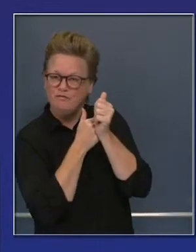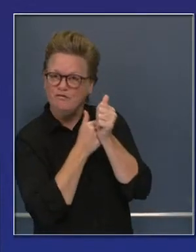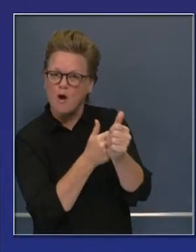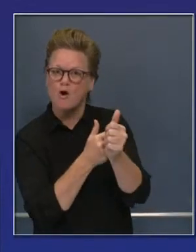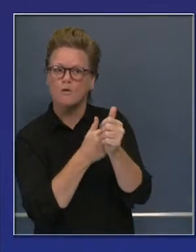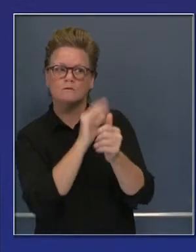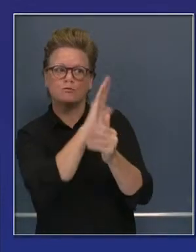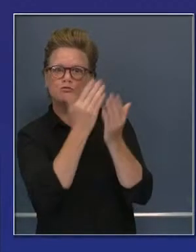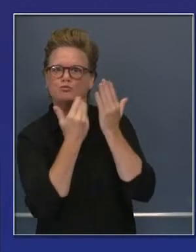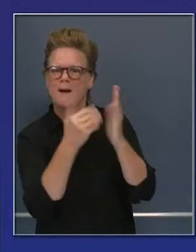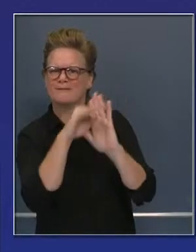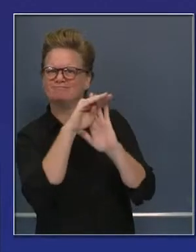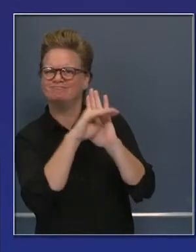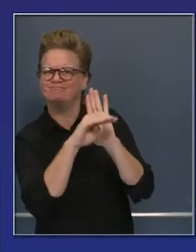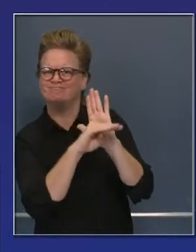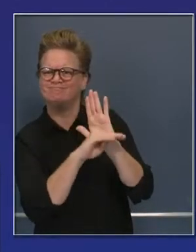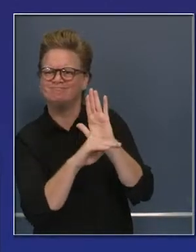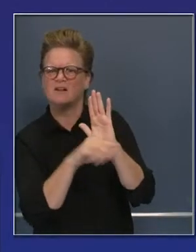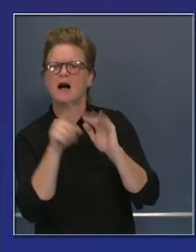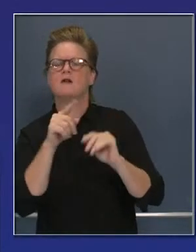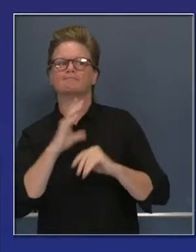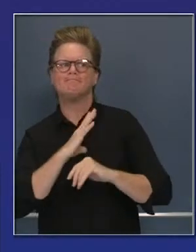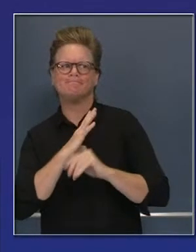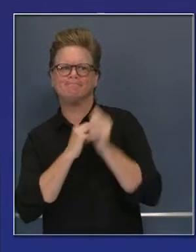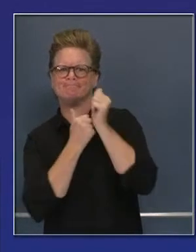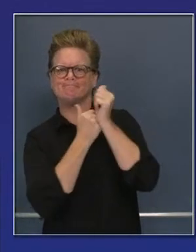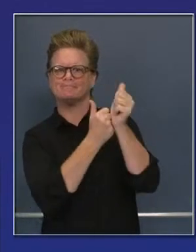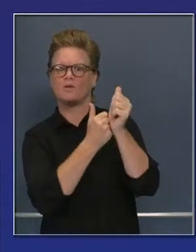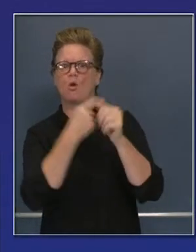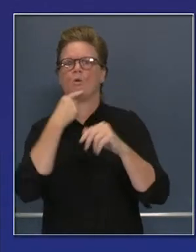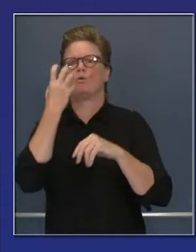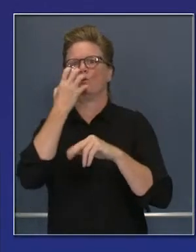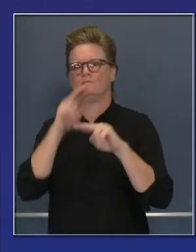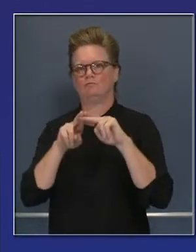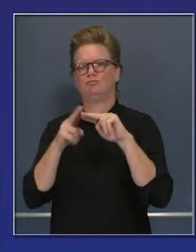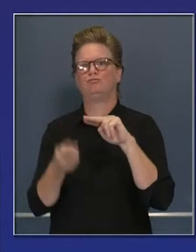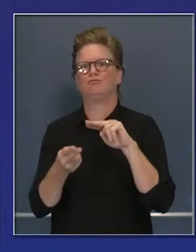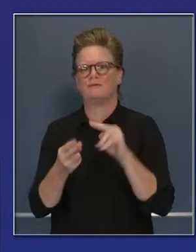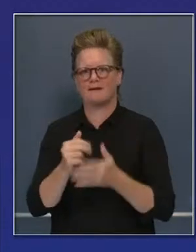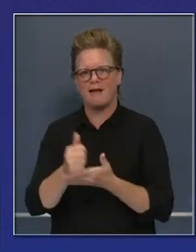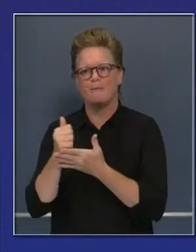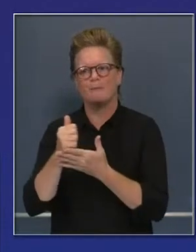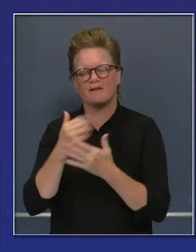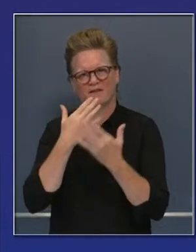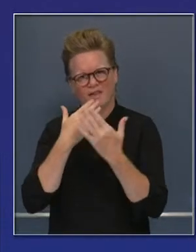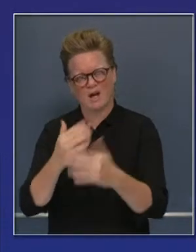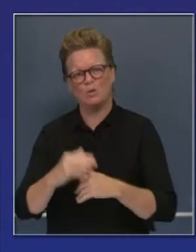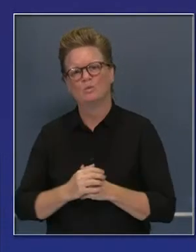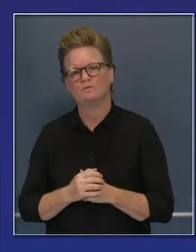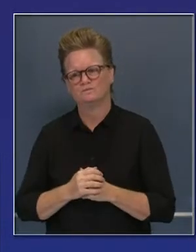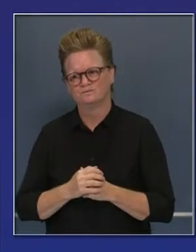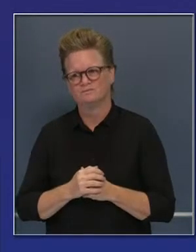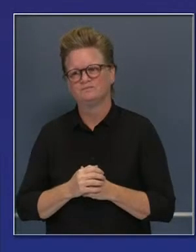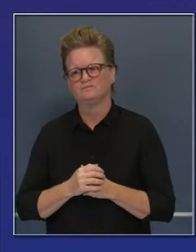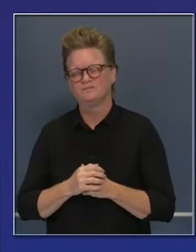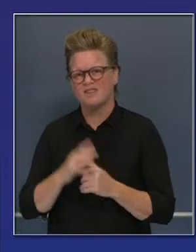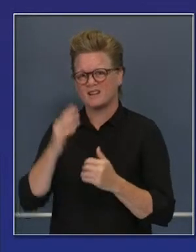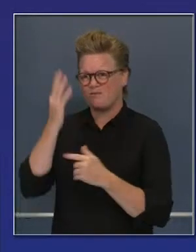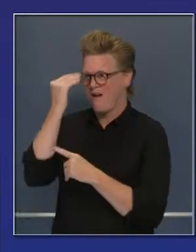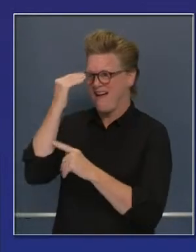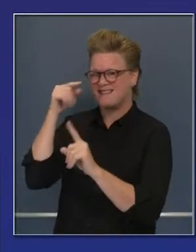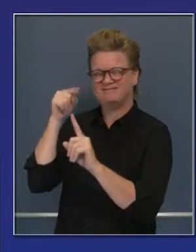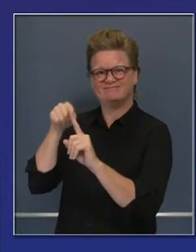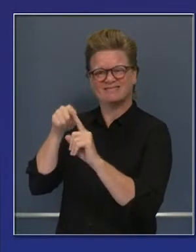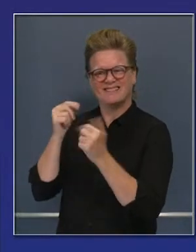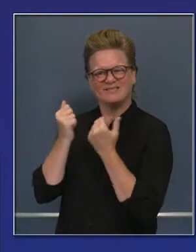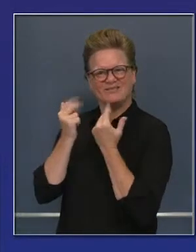was done in terms of hydroelectricity. And all of this made more challenging because the wildfires impacted some of our